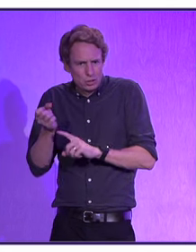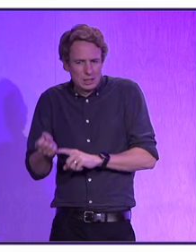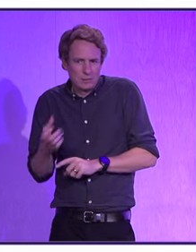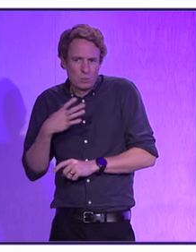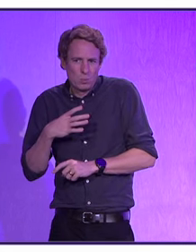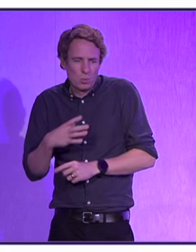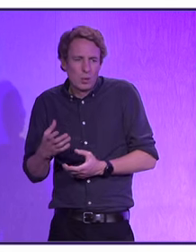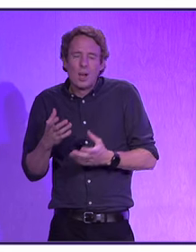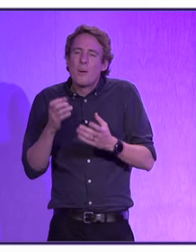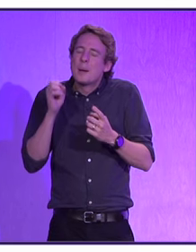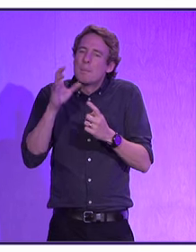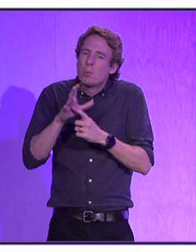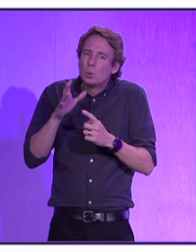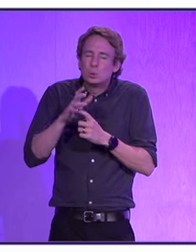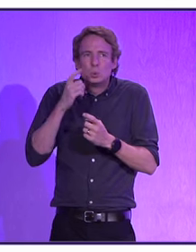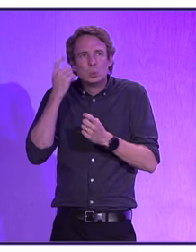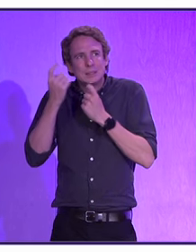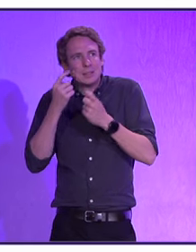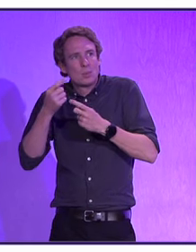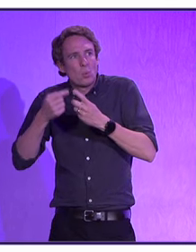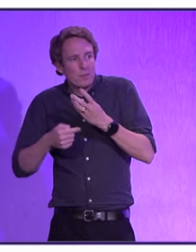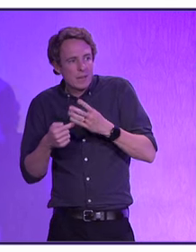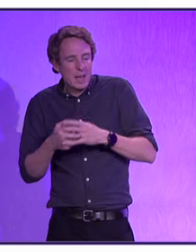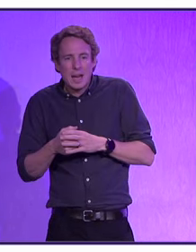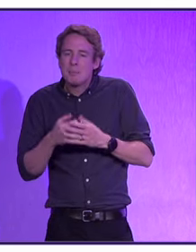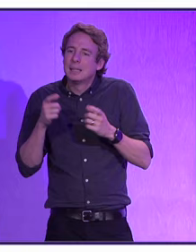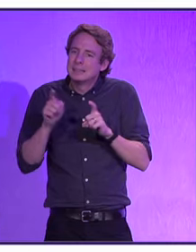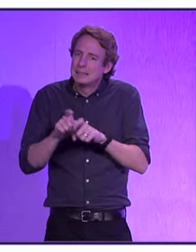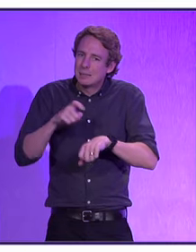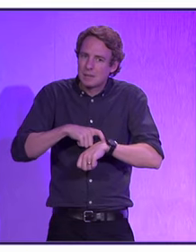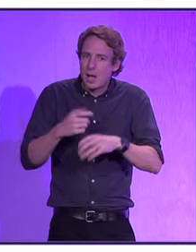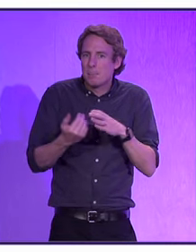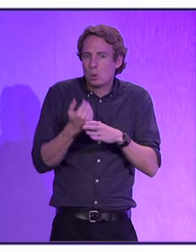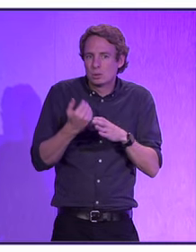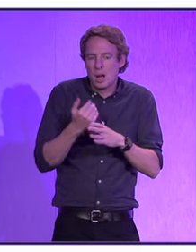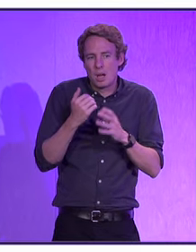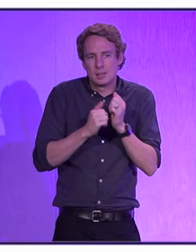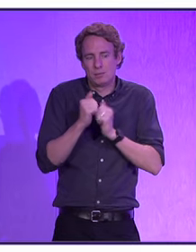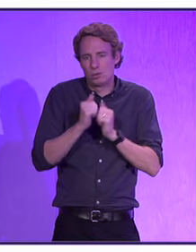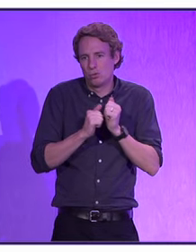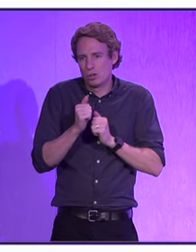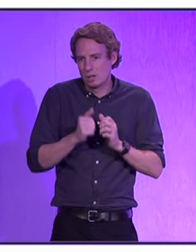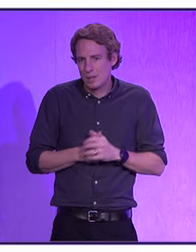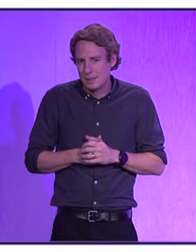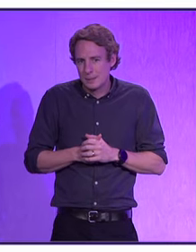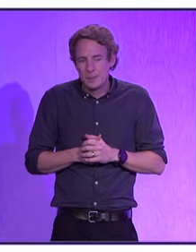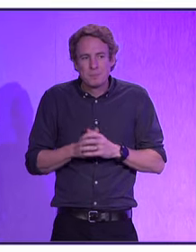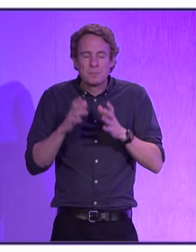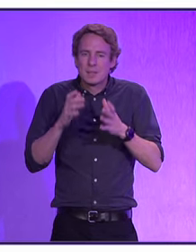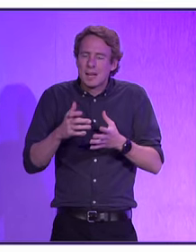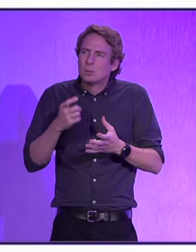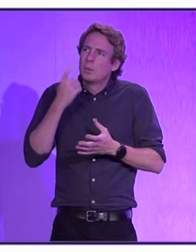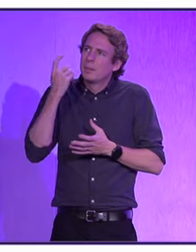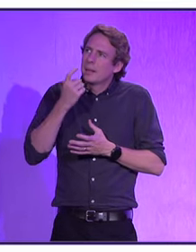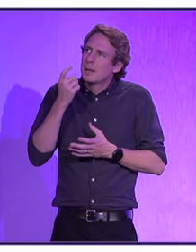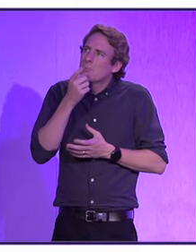very important to consider this while modernizing legacy infrastructure, right? So you need to take